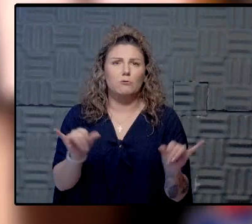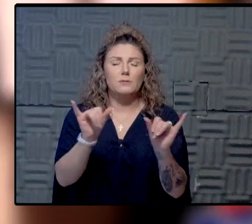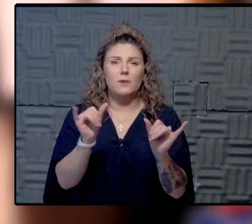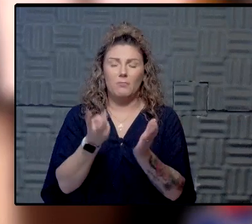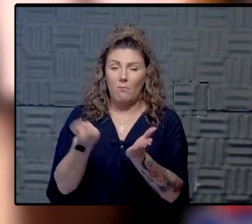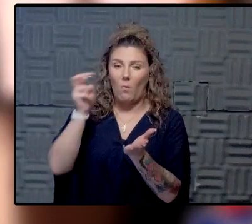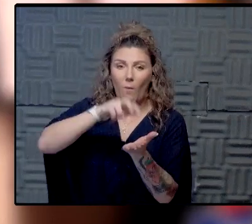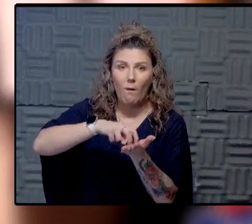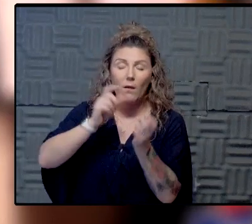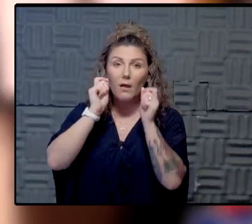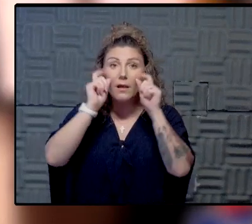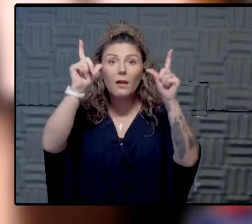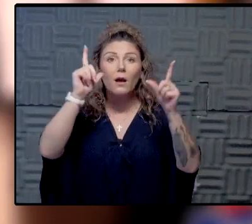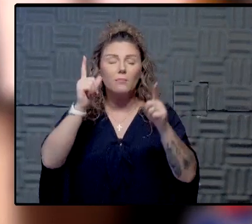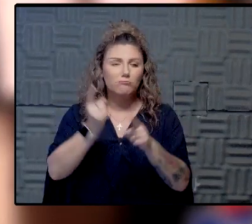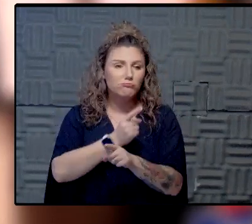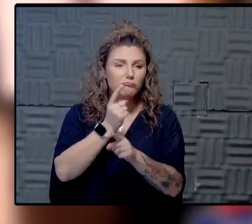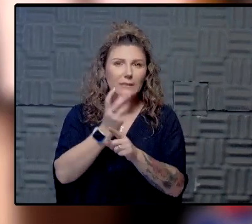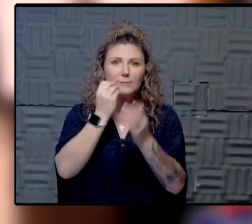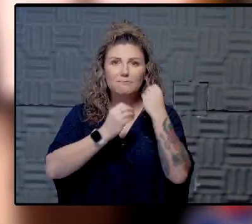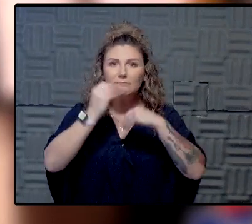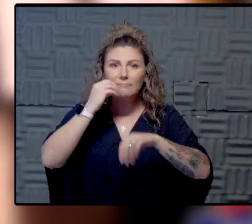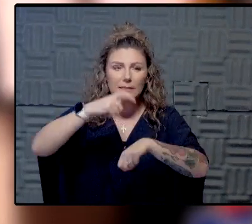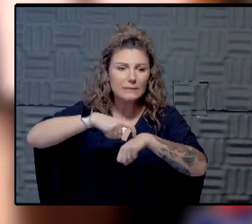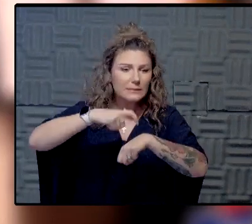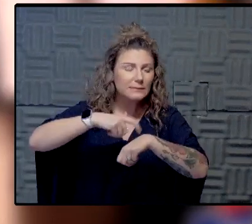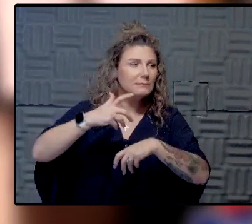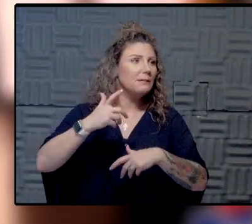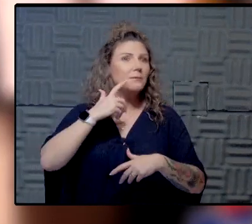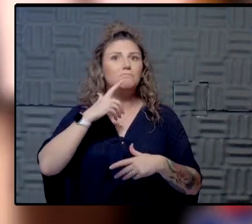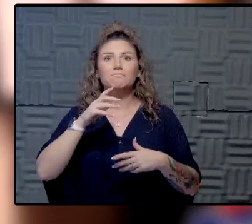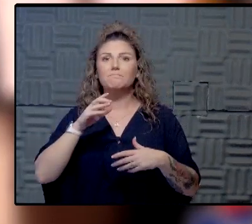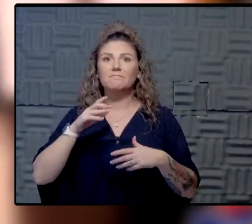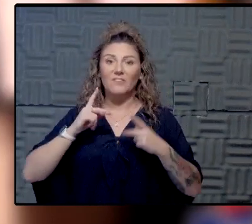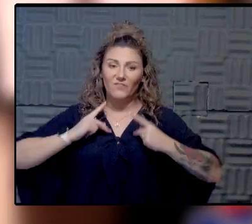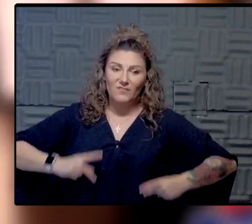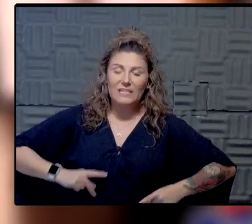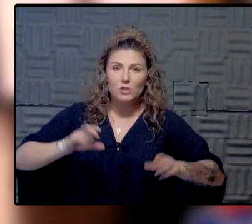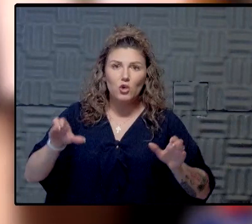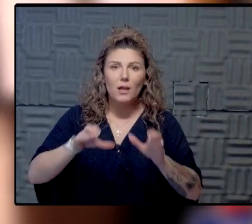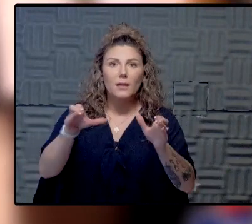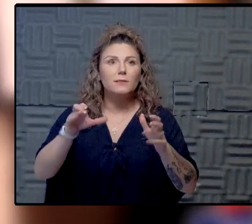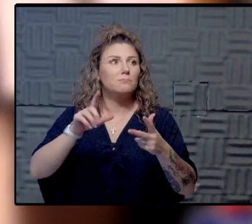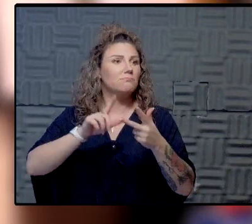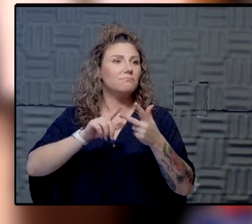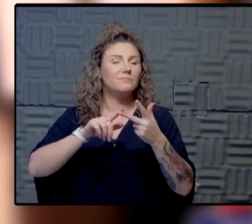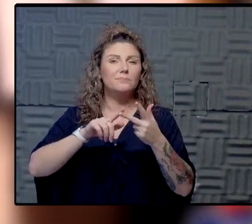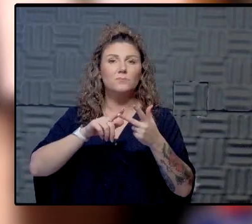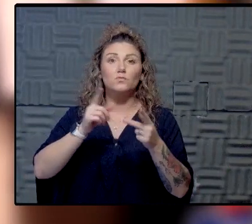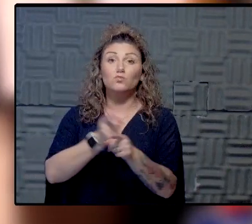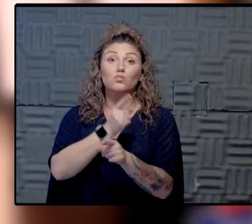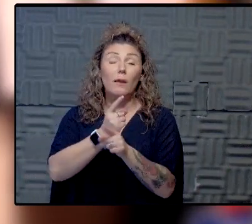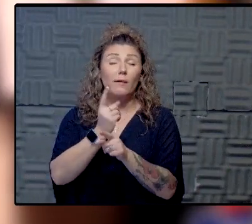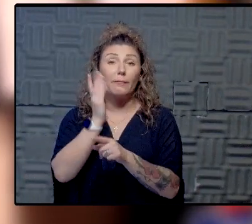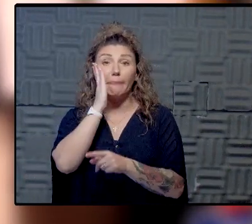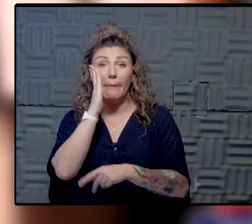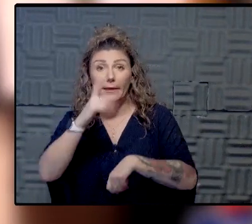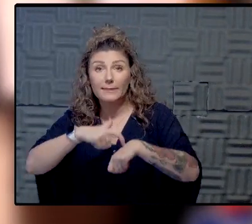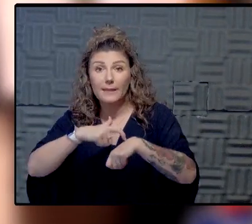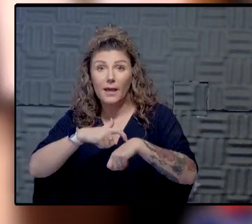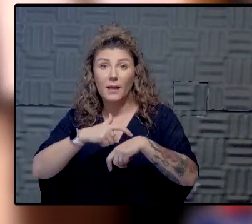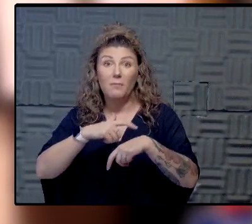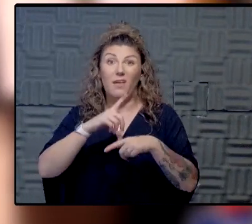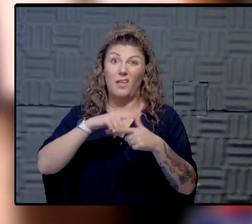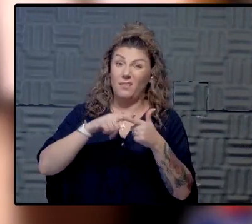up, regular meal times, some activity, physical activity, regular bedtimes, and the more unstructured